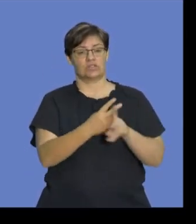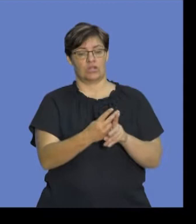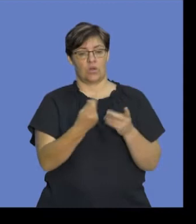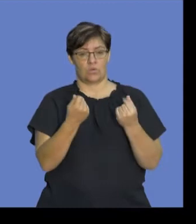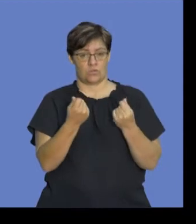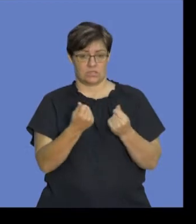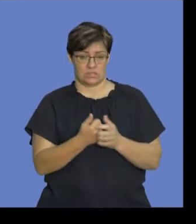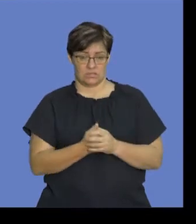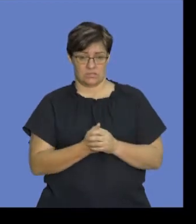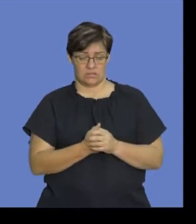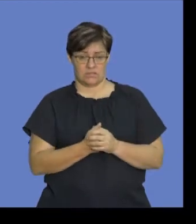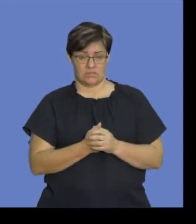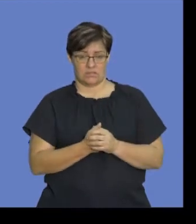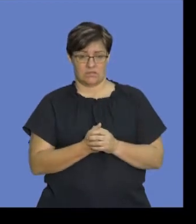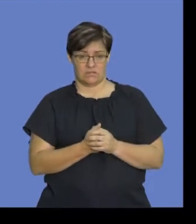production costs.